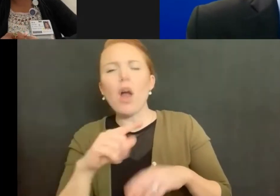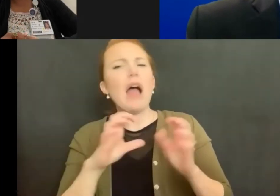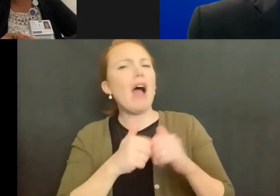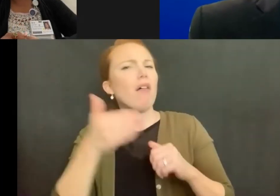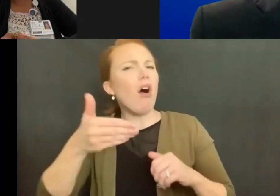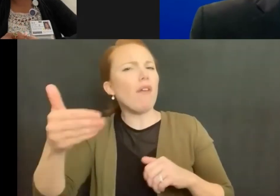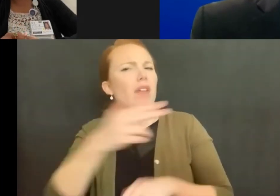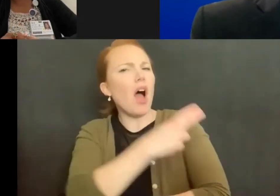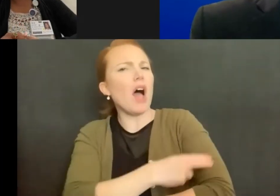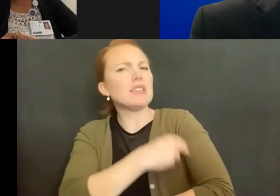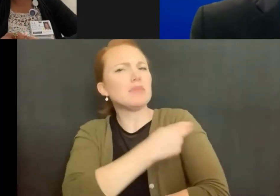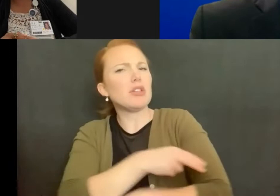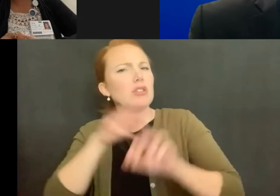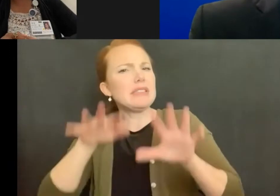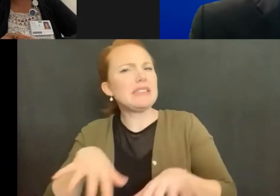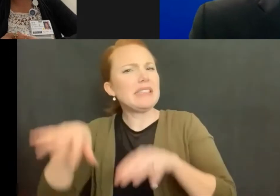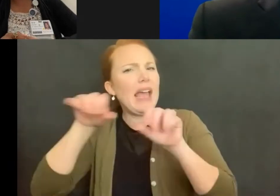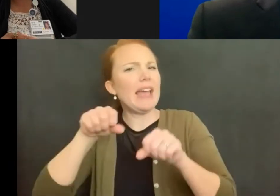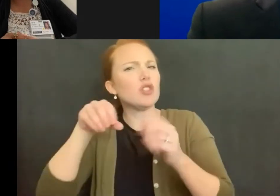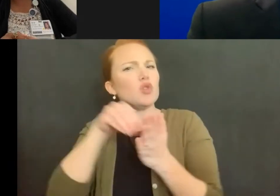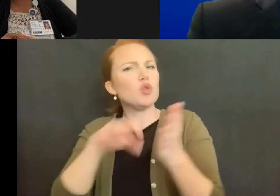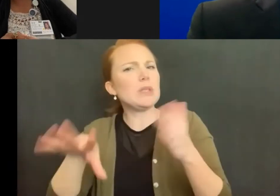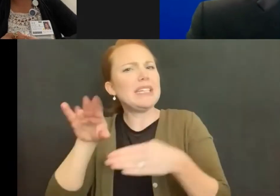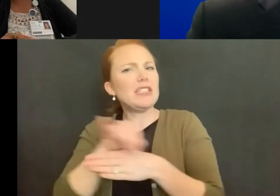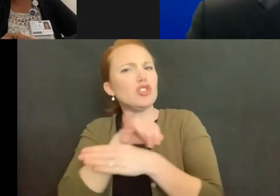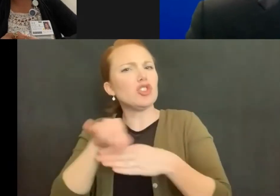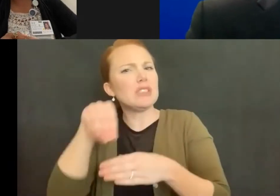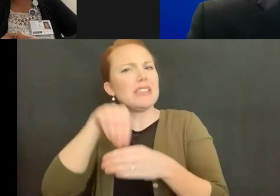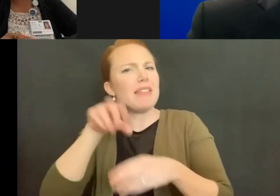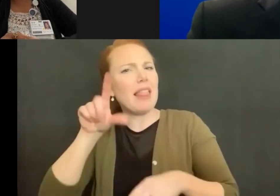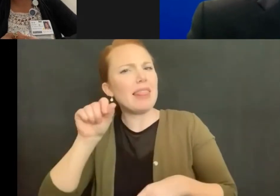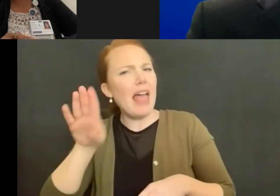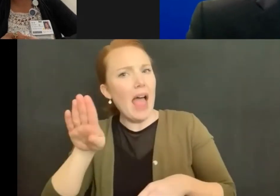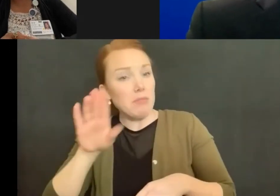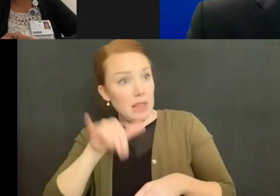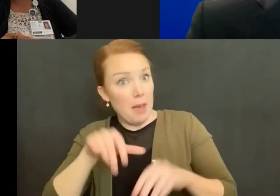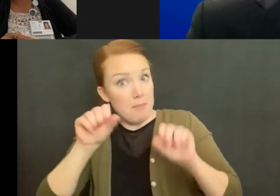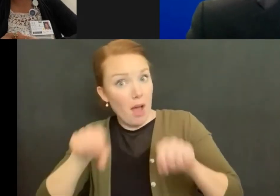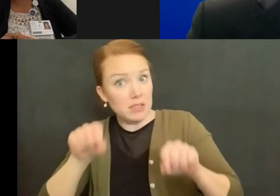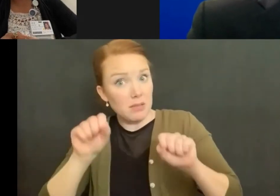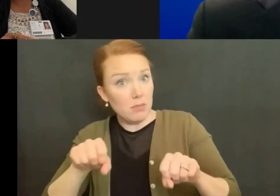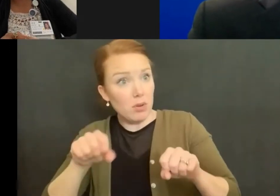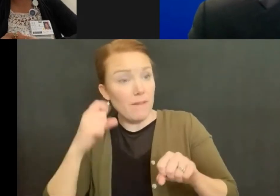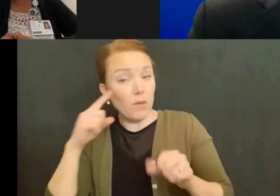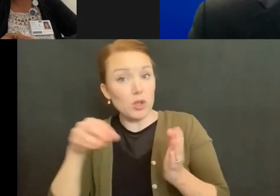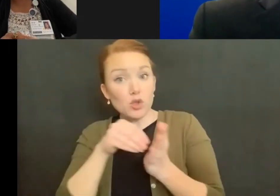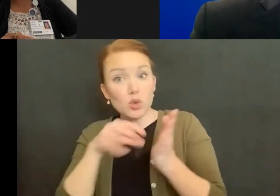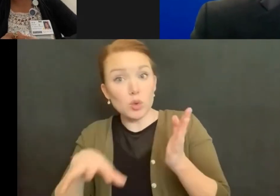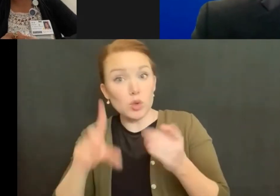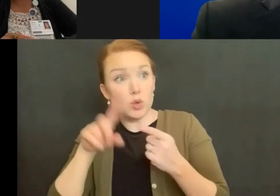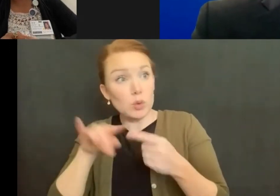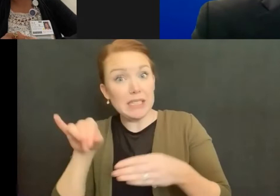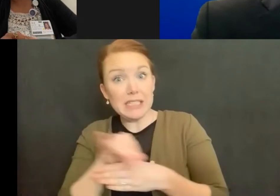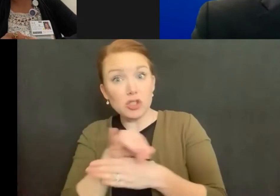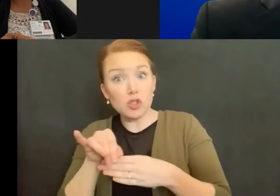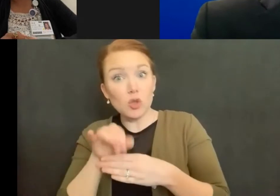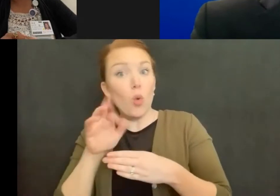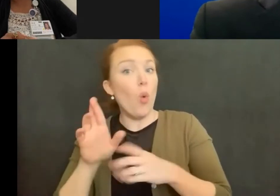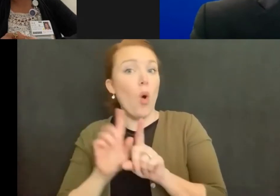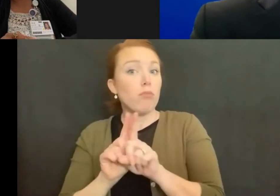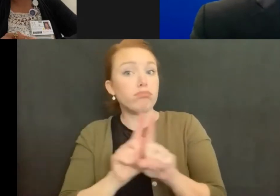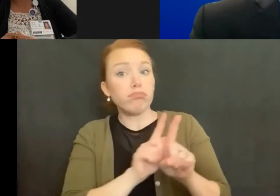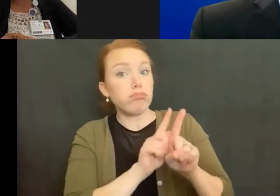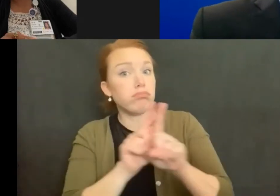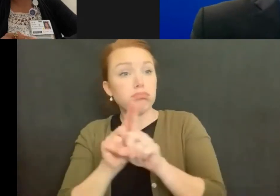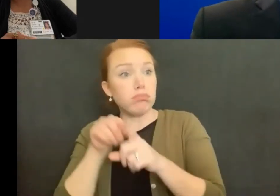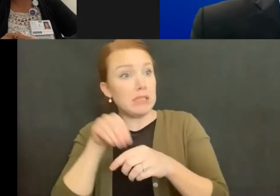hospitals take on student interns in the lab? Is that even possible for students to intern or shadow in